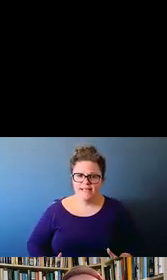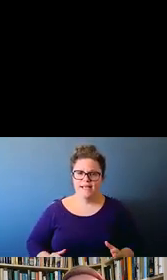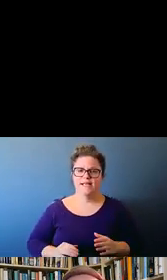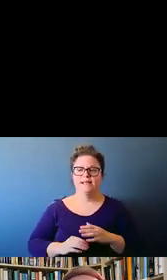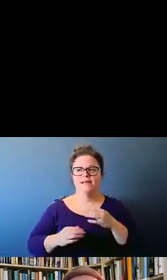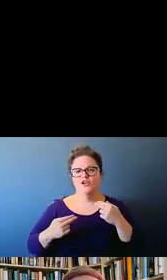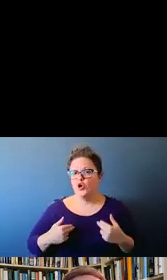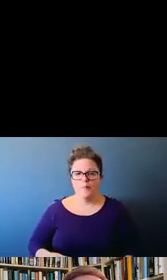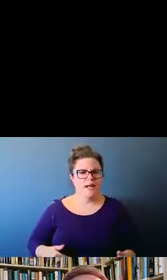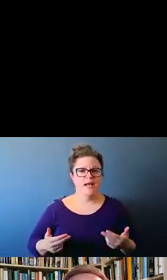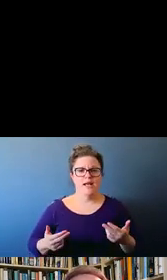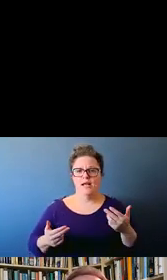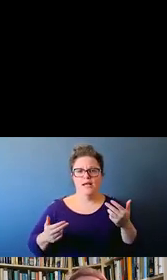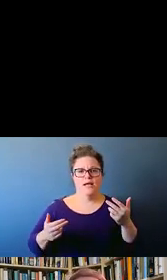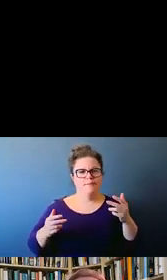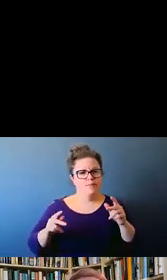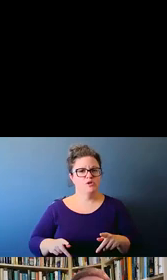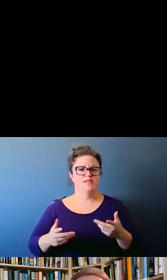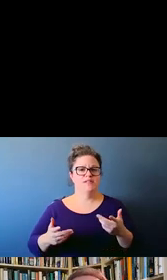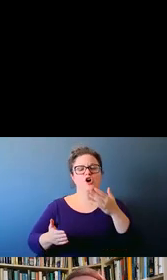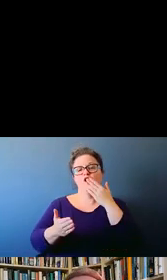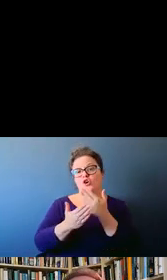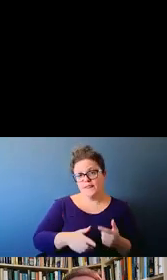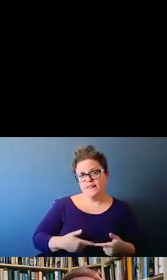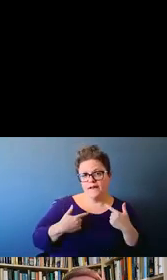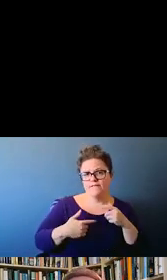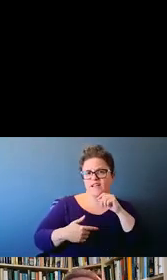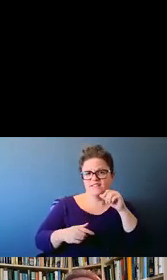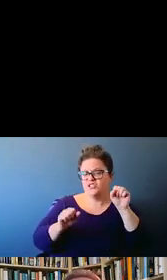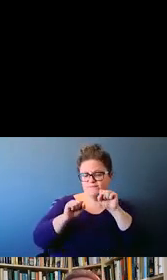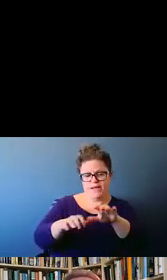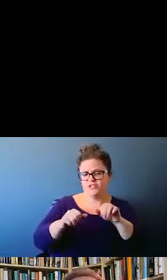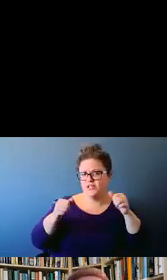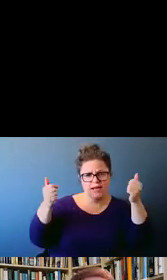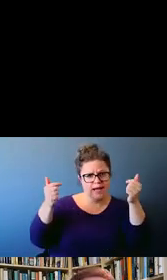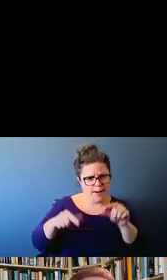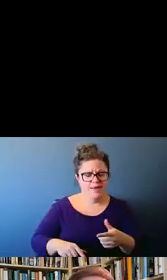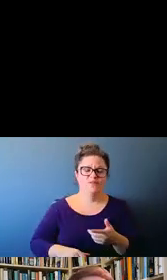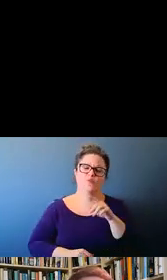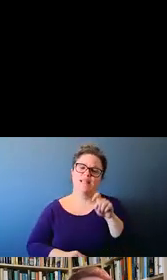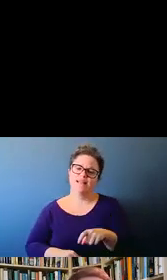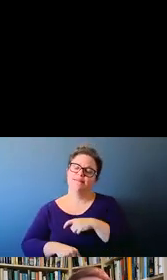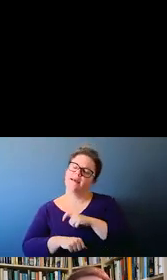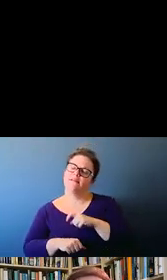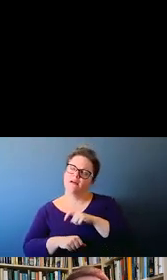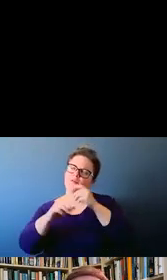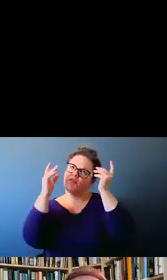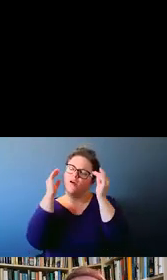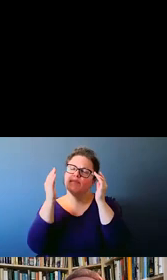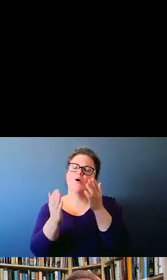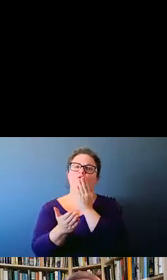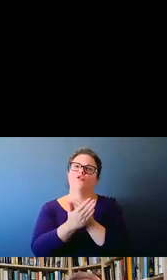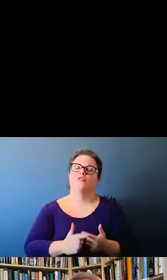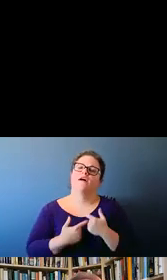a good life doesn't just happen, and it certainly won't happen if we don't take time to think about what that means and how to improve our